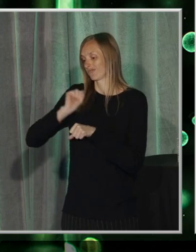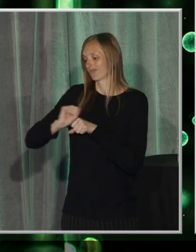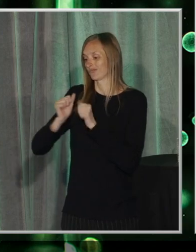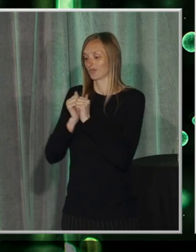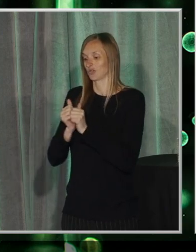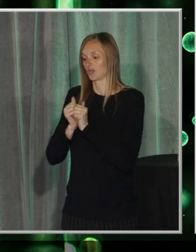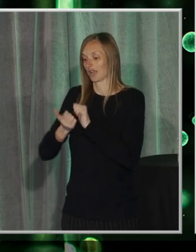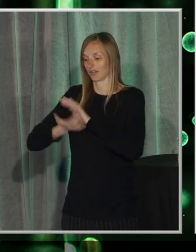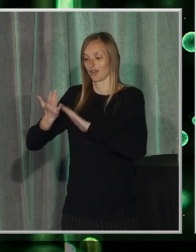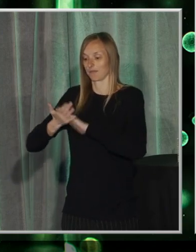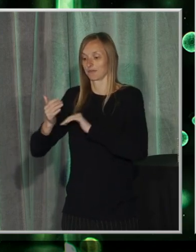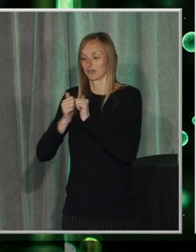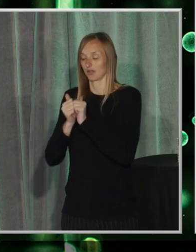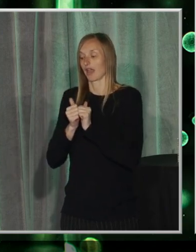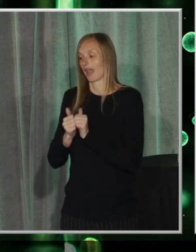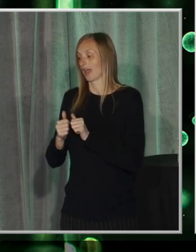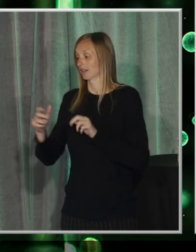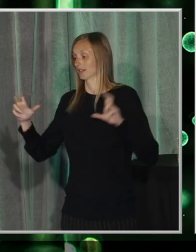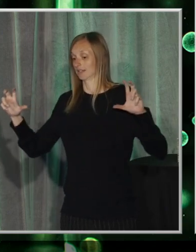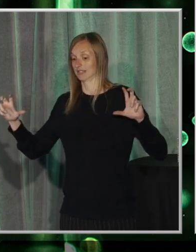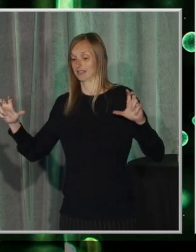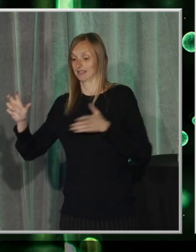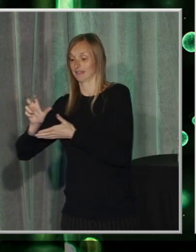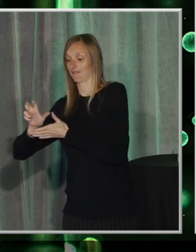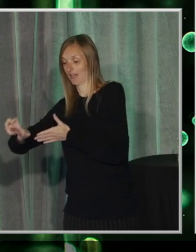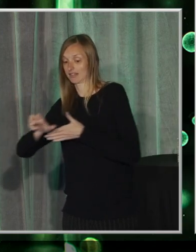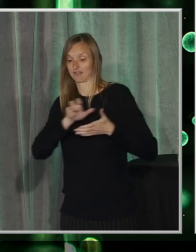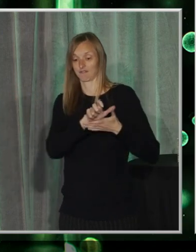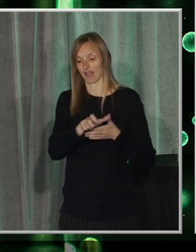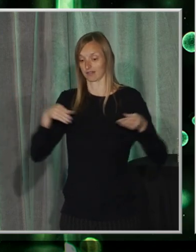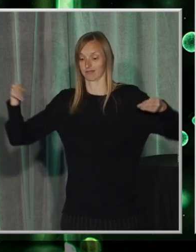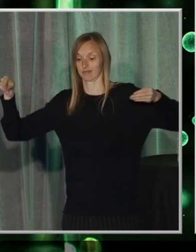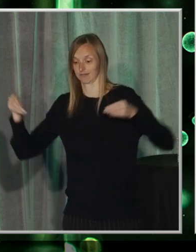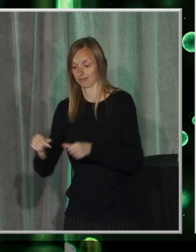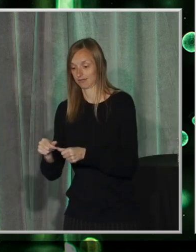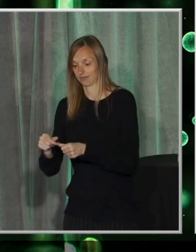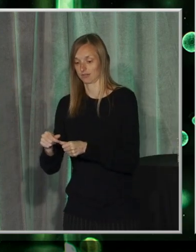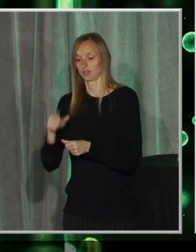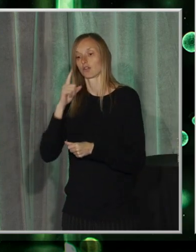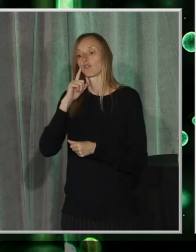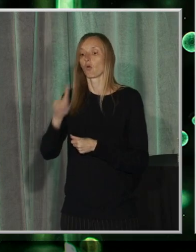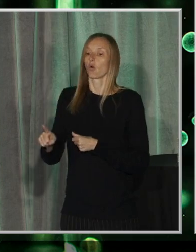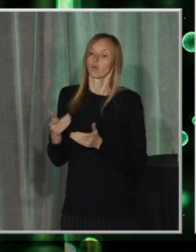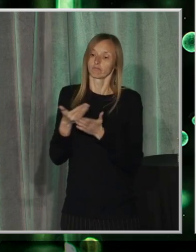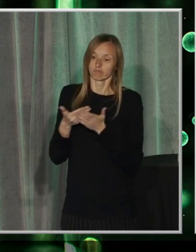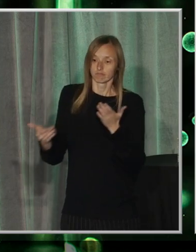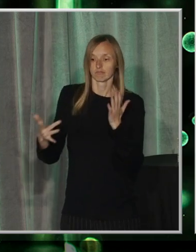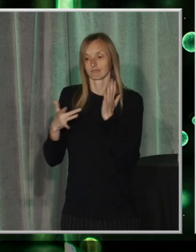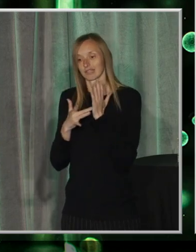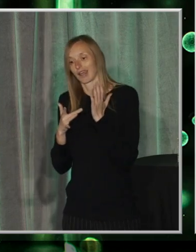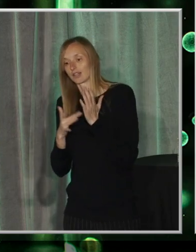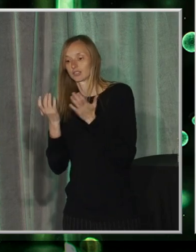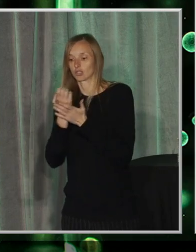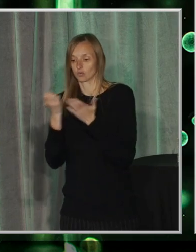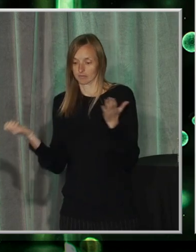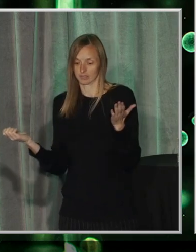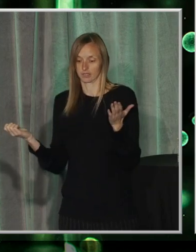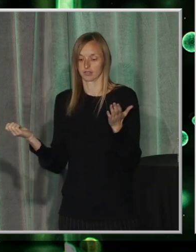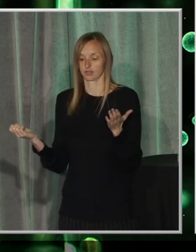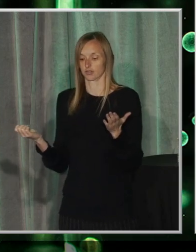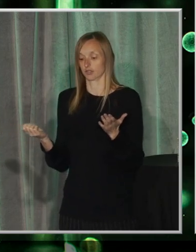and mutual investment in consumables, equipment, and technology. By